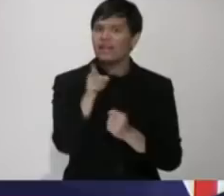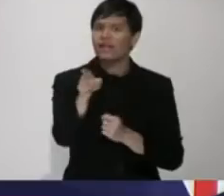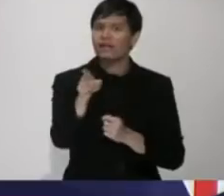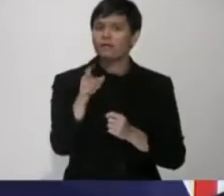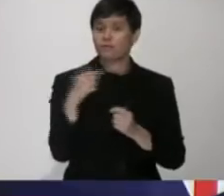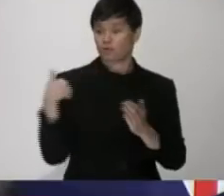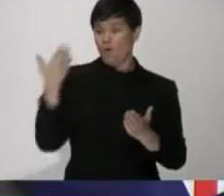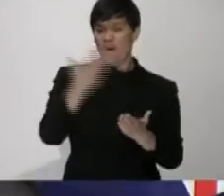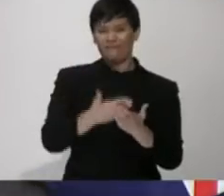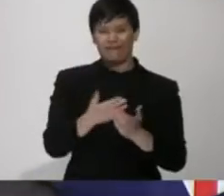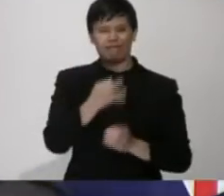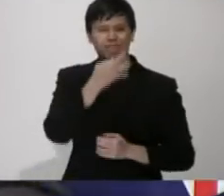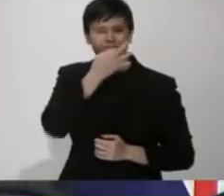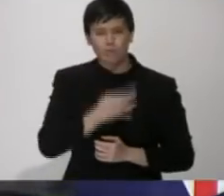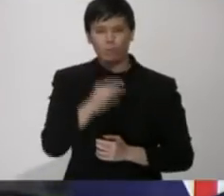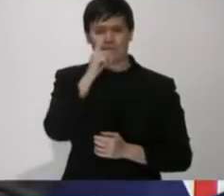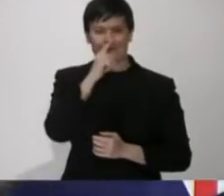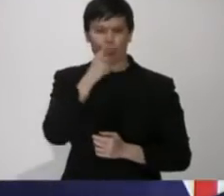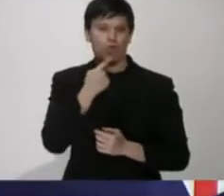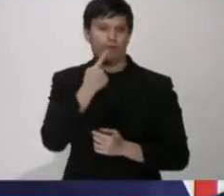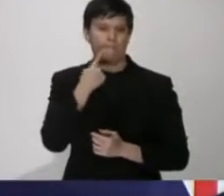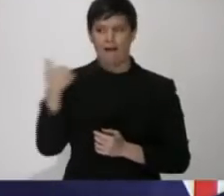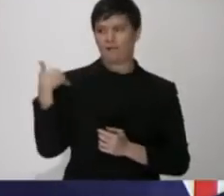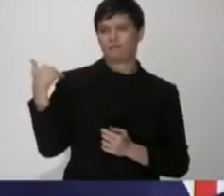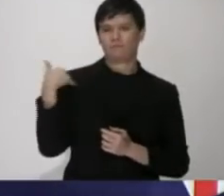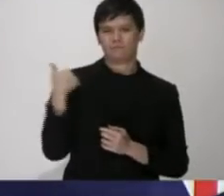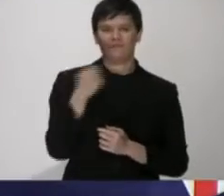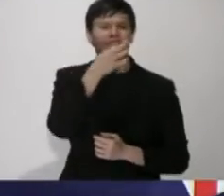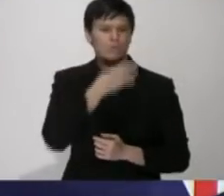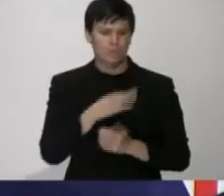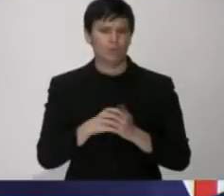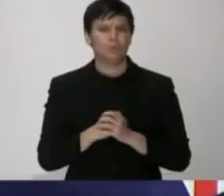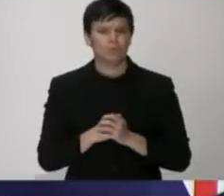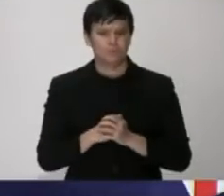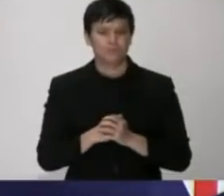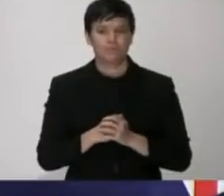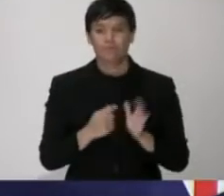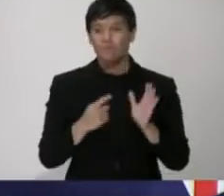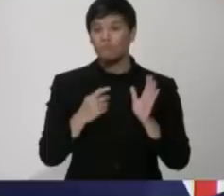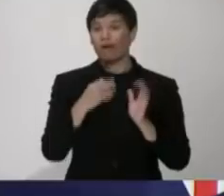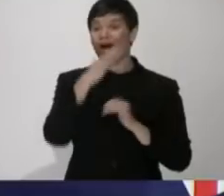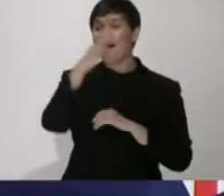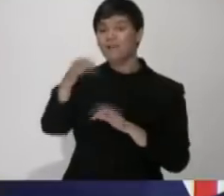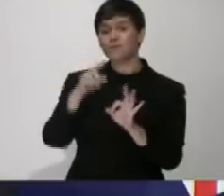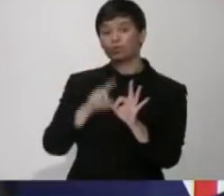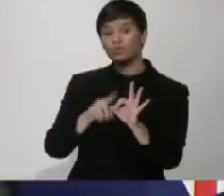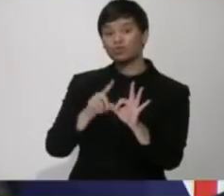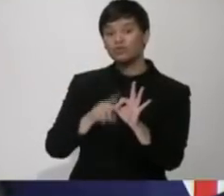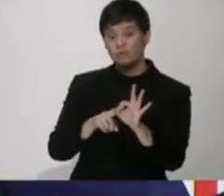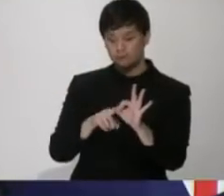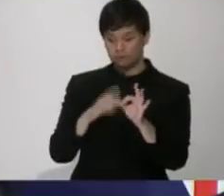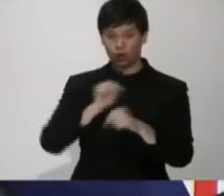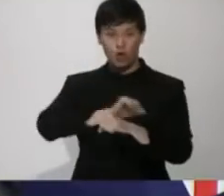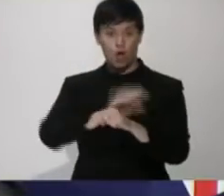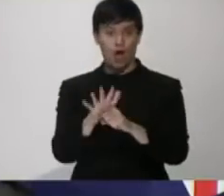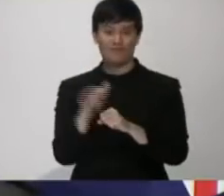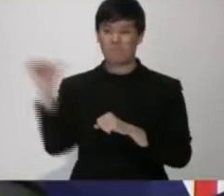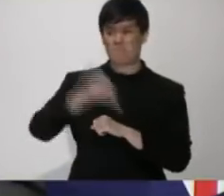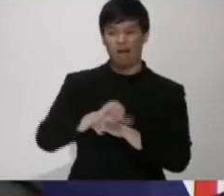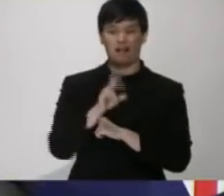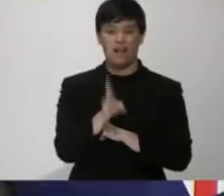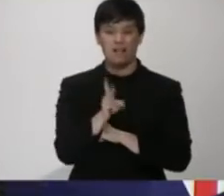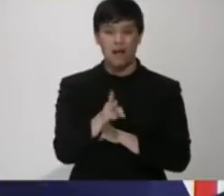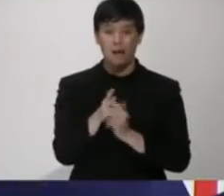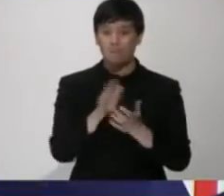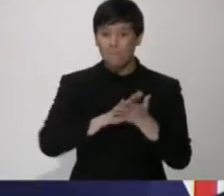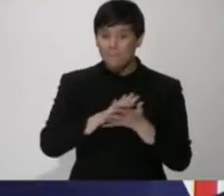Is the government considering the impact that the second wave, so to speak, could have on council balance sheets? And do you